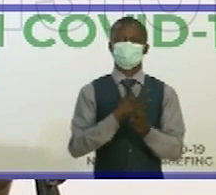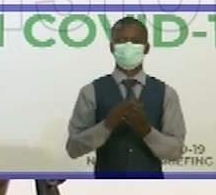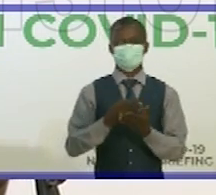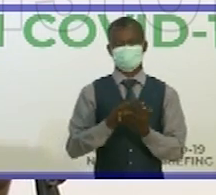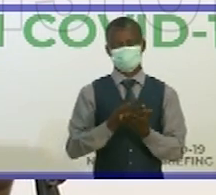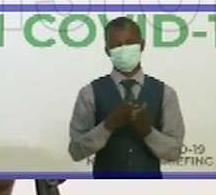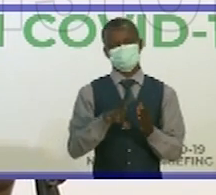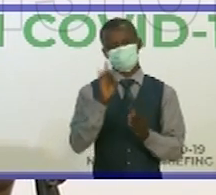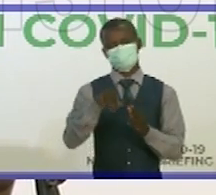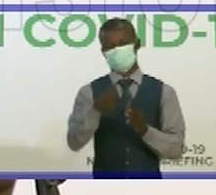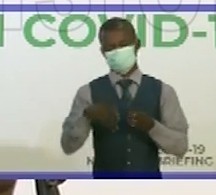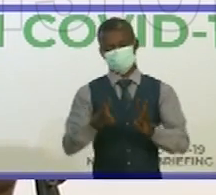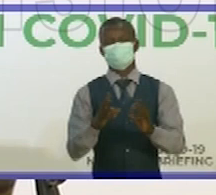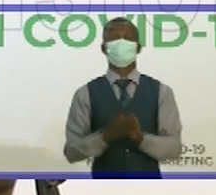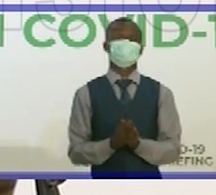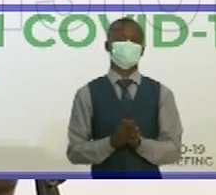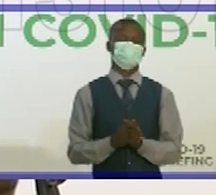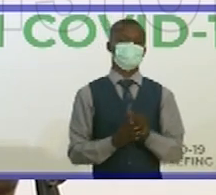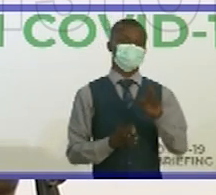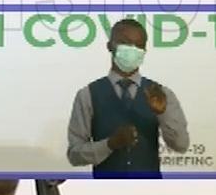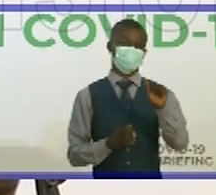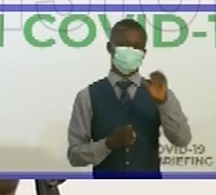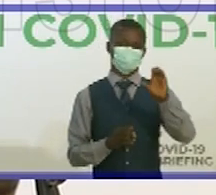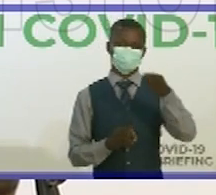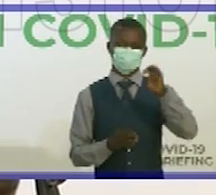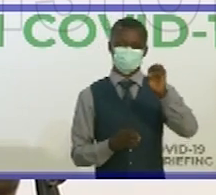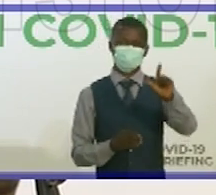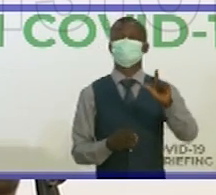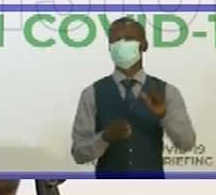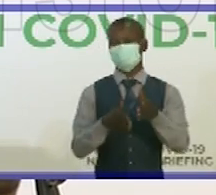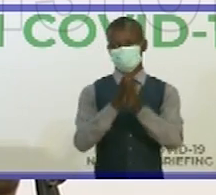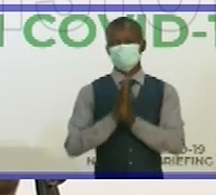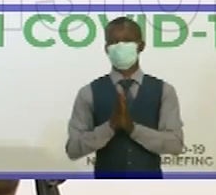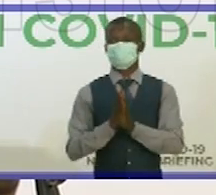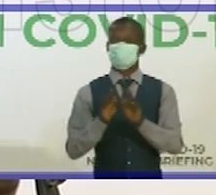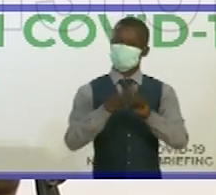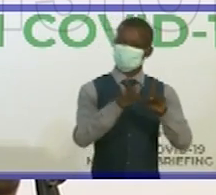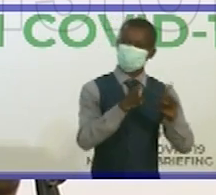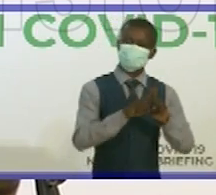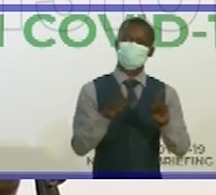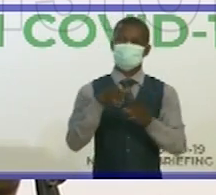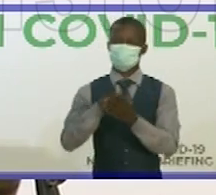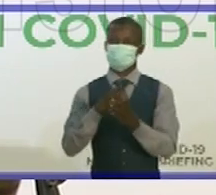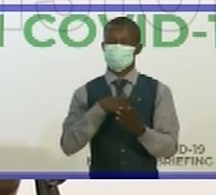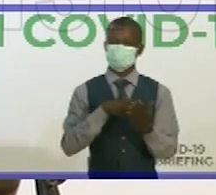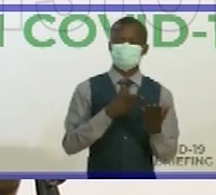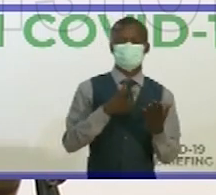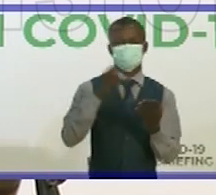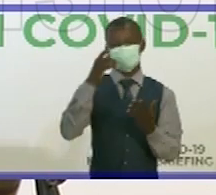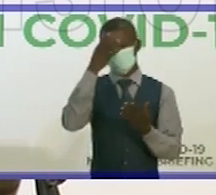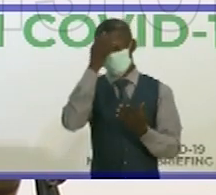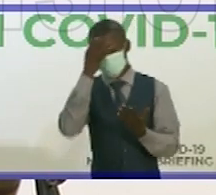it. Rachel, you asked about the difference in positivity in Lagos and Kano. You're